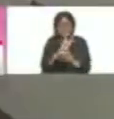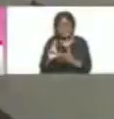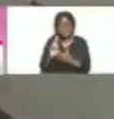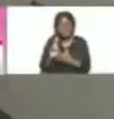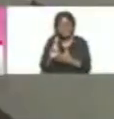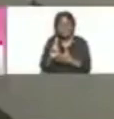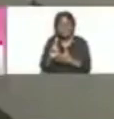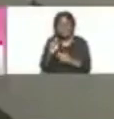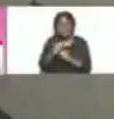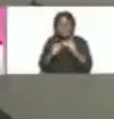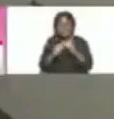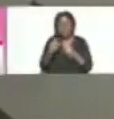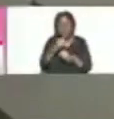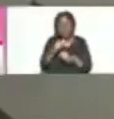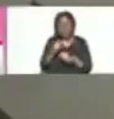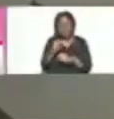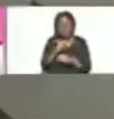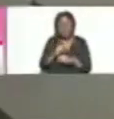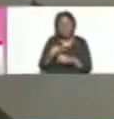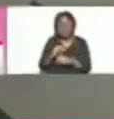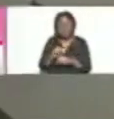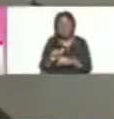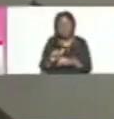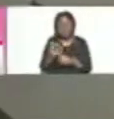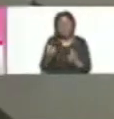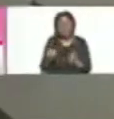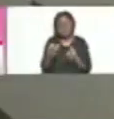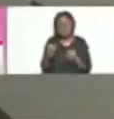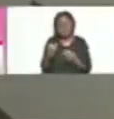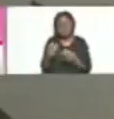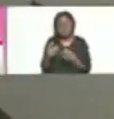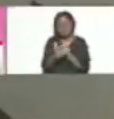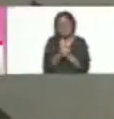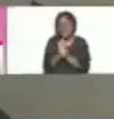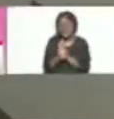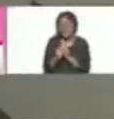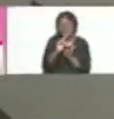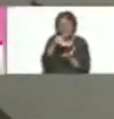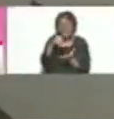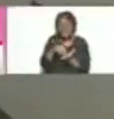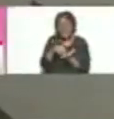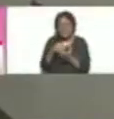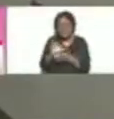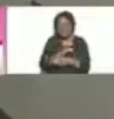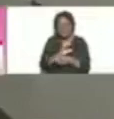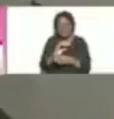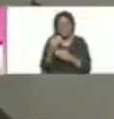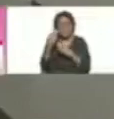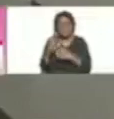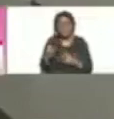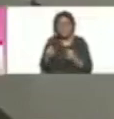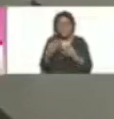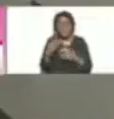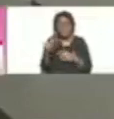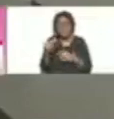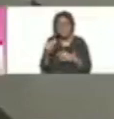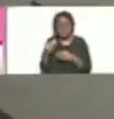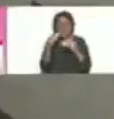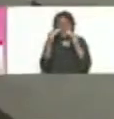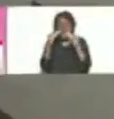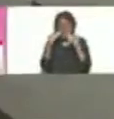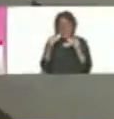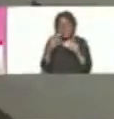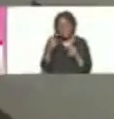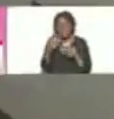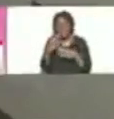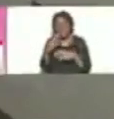I think there are an awful lot of talented, creative, mid-career Bahamians, many of them in faculty ranks, some of them in management ranks, that